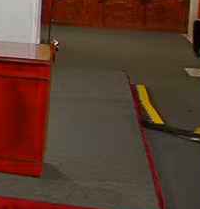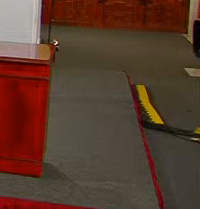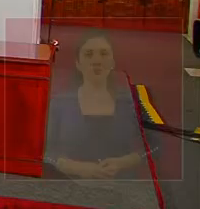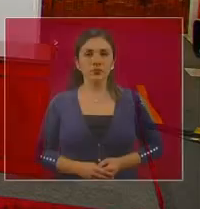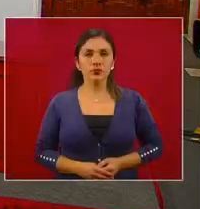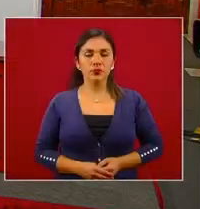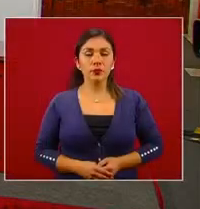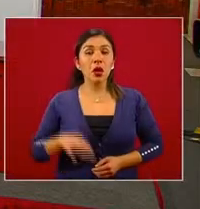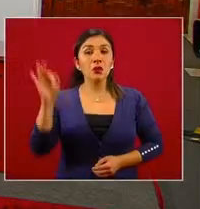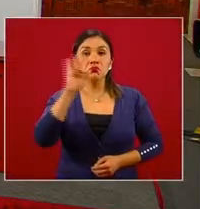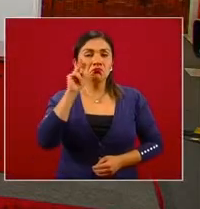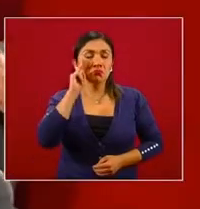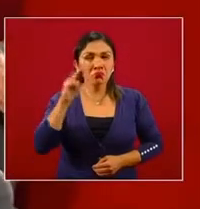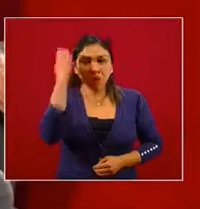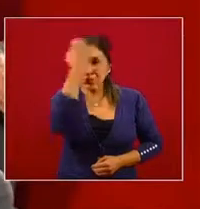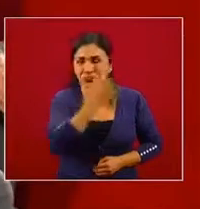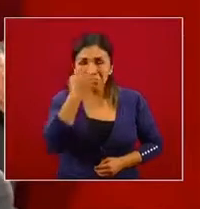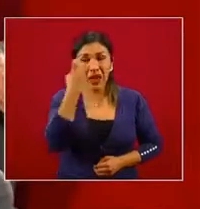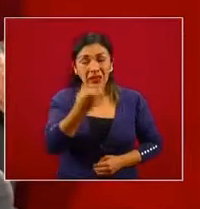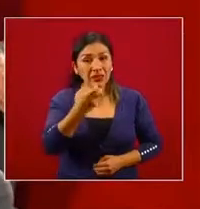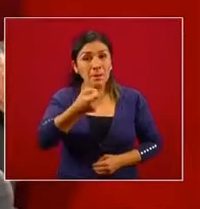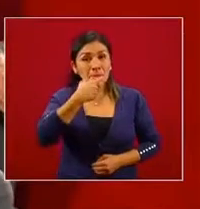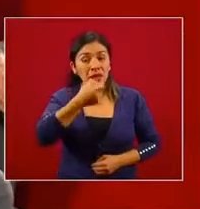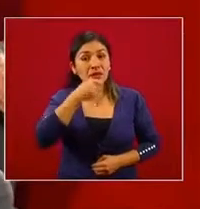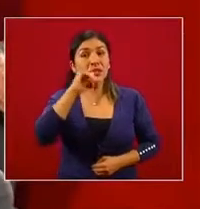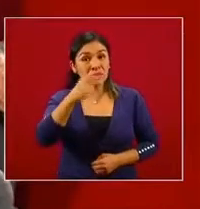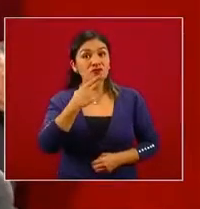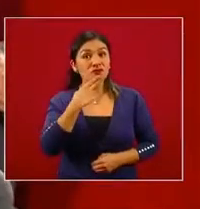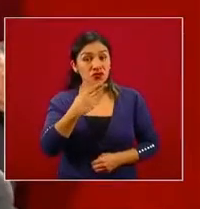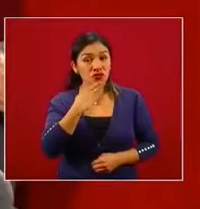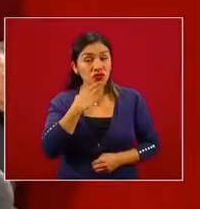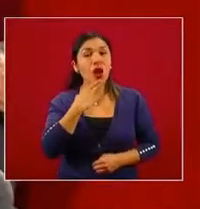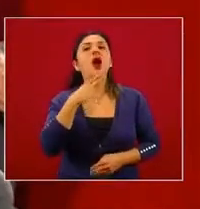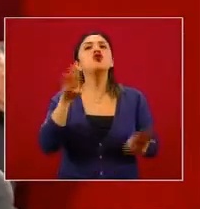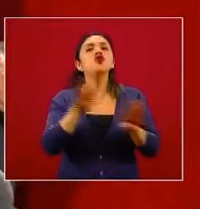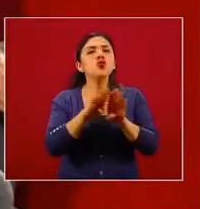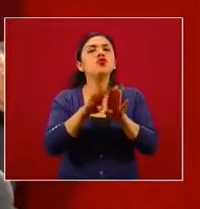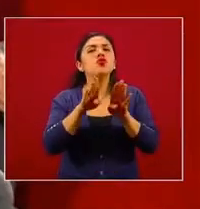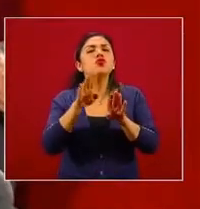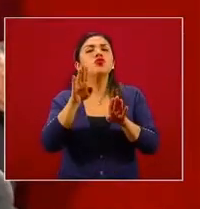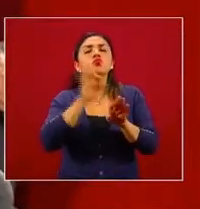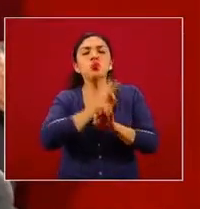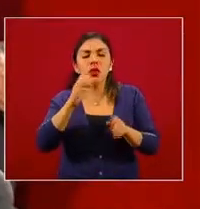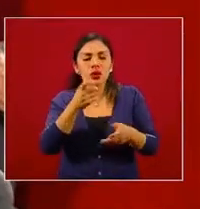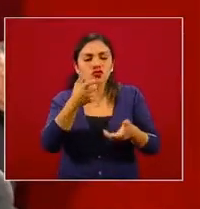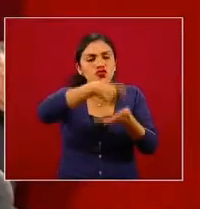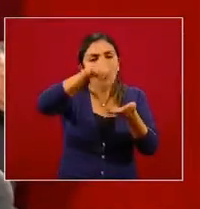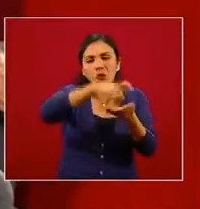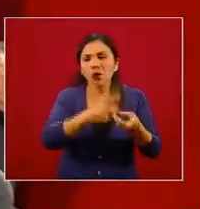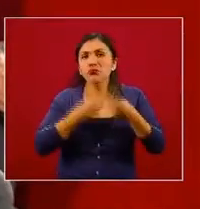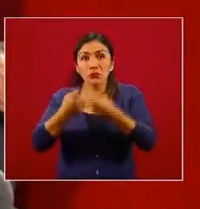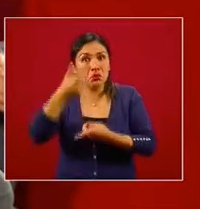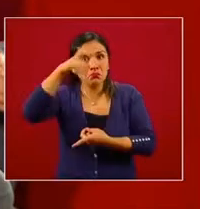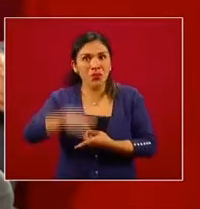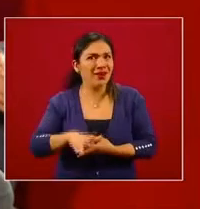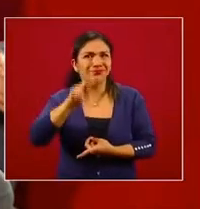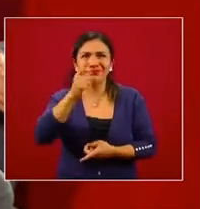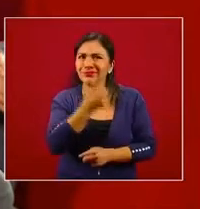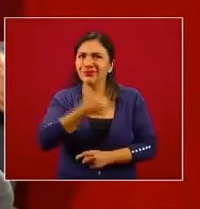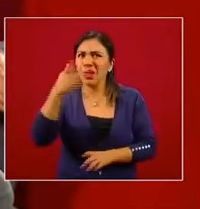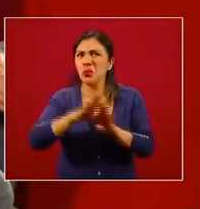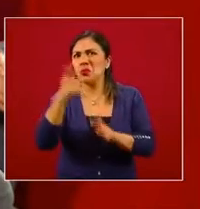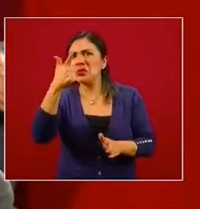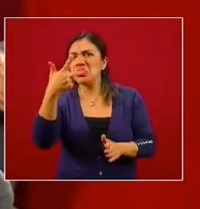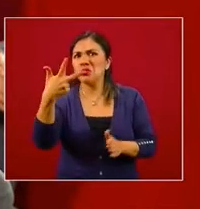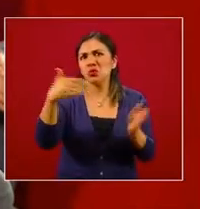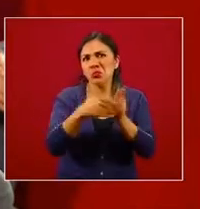are we going to be able to get this medication, because it is not cheap? I also want to ask you, we